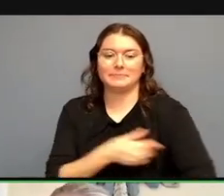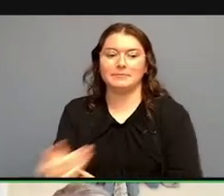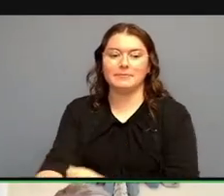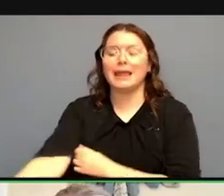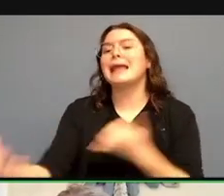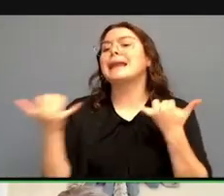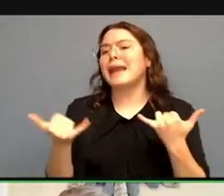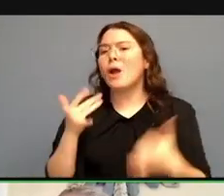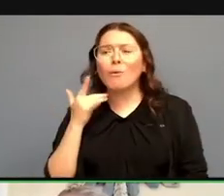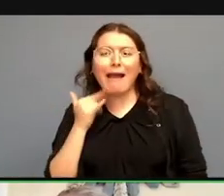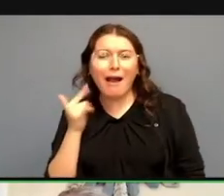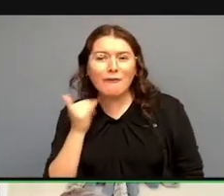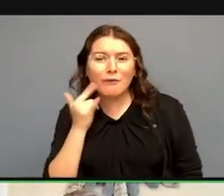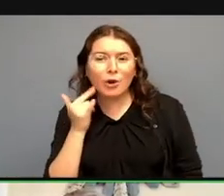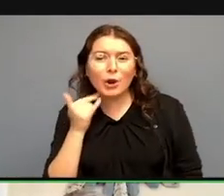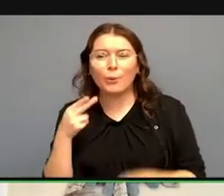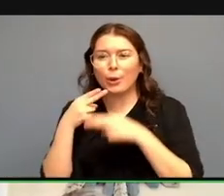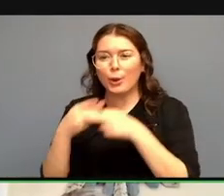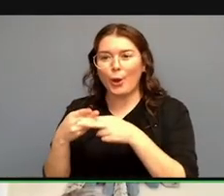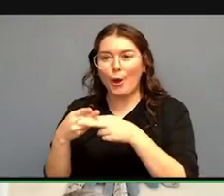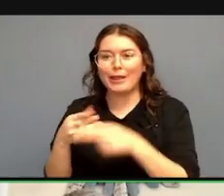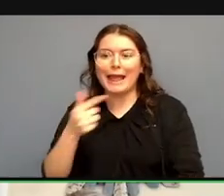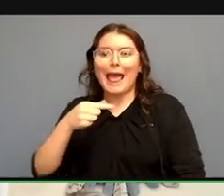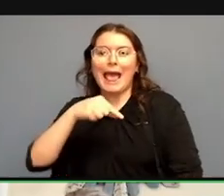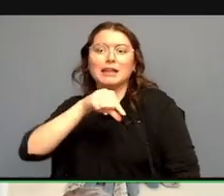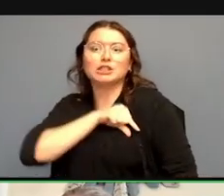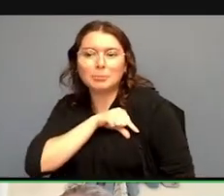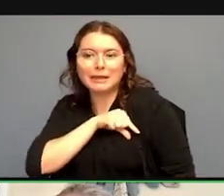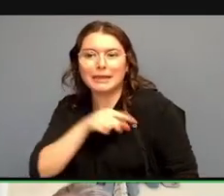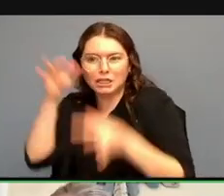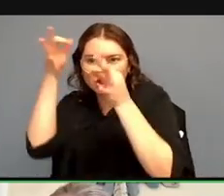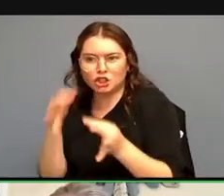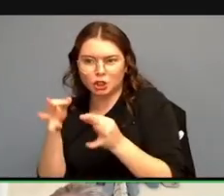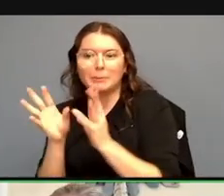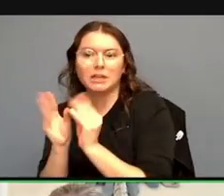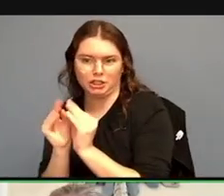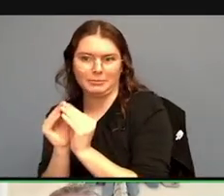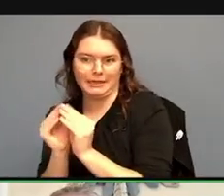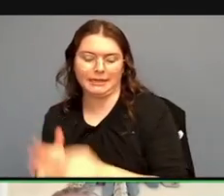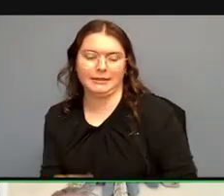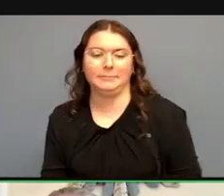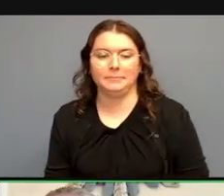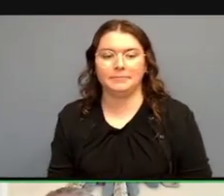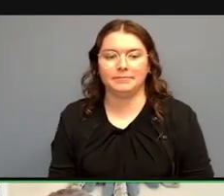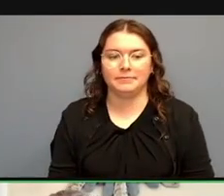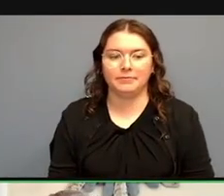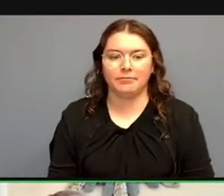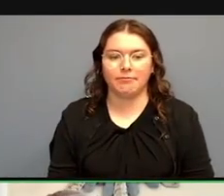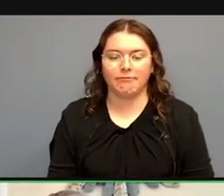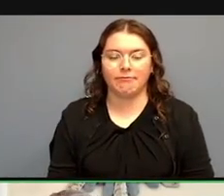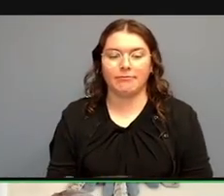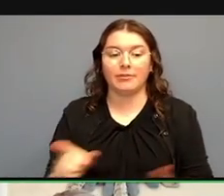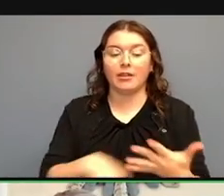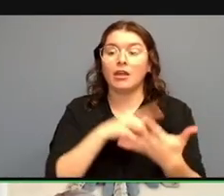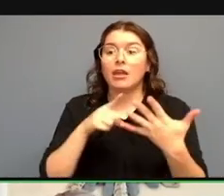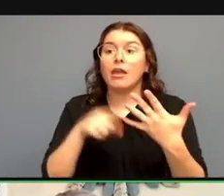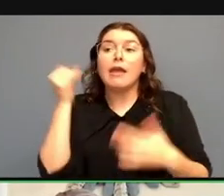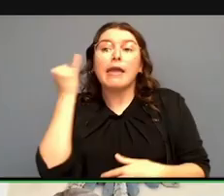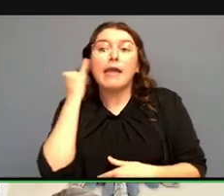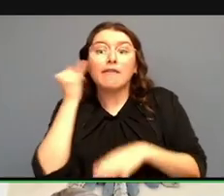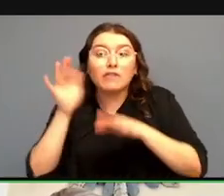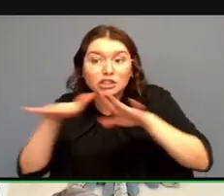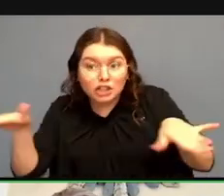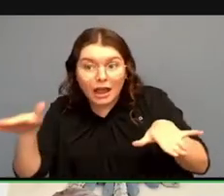in California, we're calling that an eligibility determination meeting. And then if the child